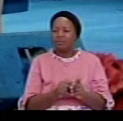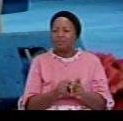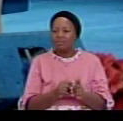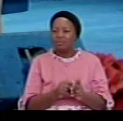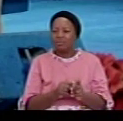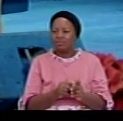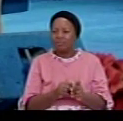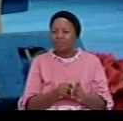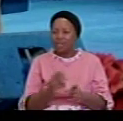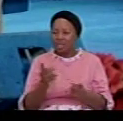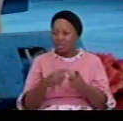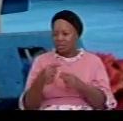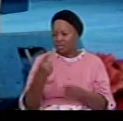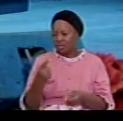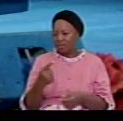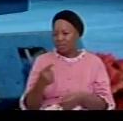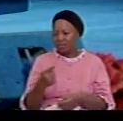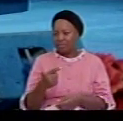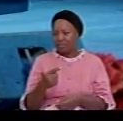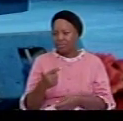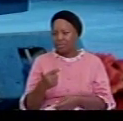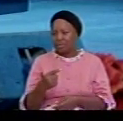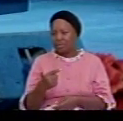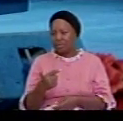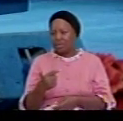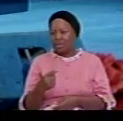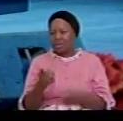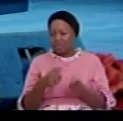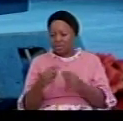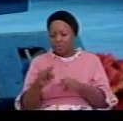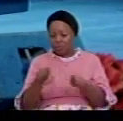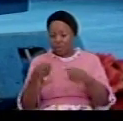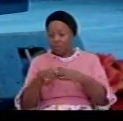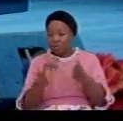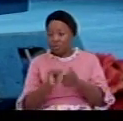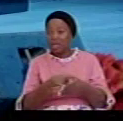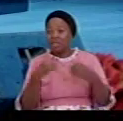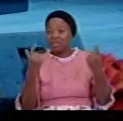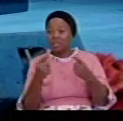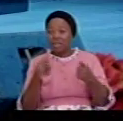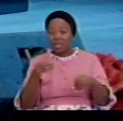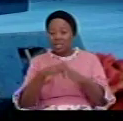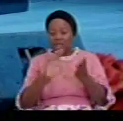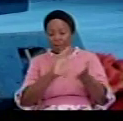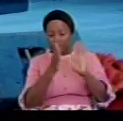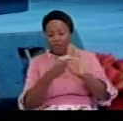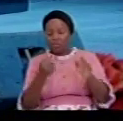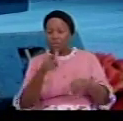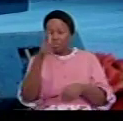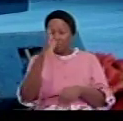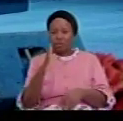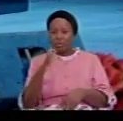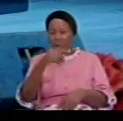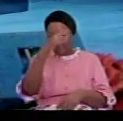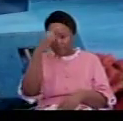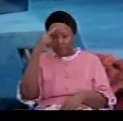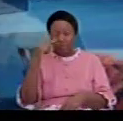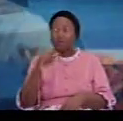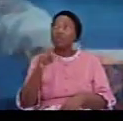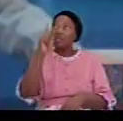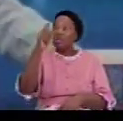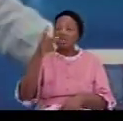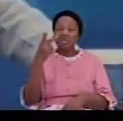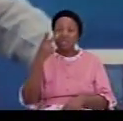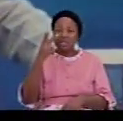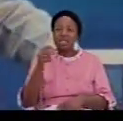And you say, and you commit that sin in the presence of God because He sees all